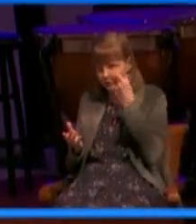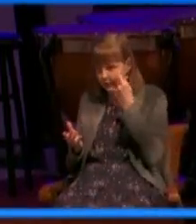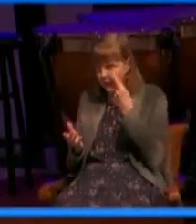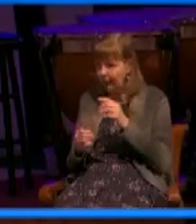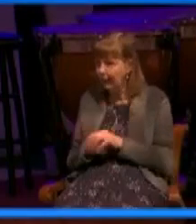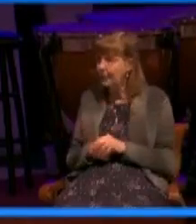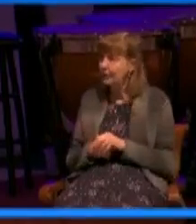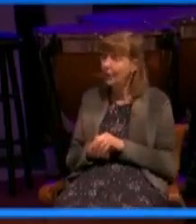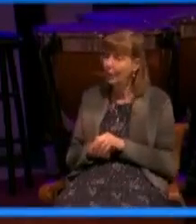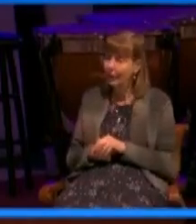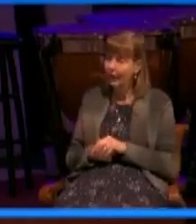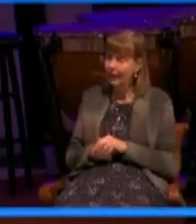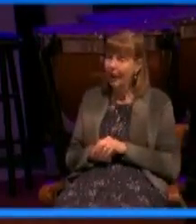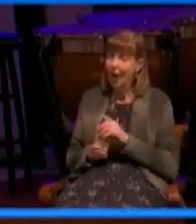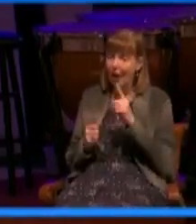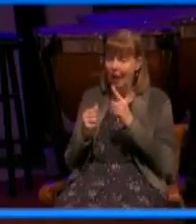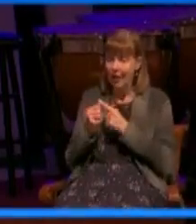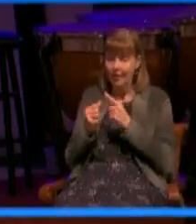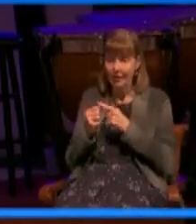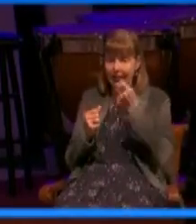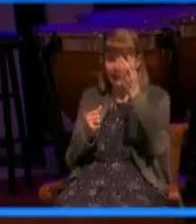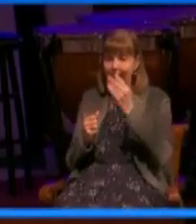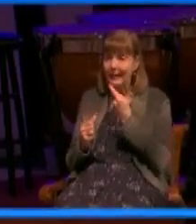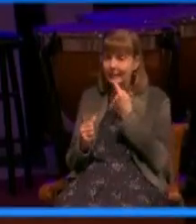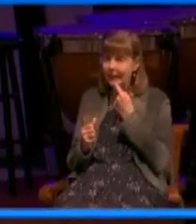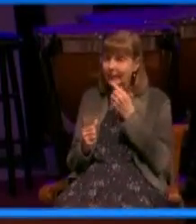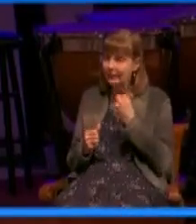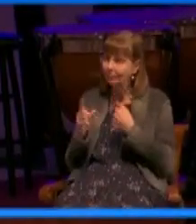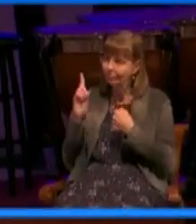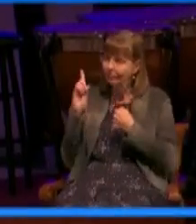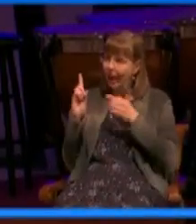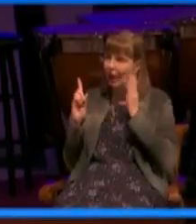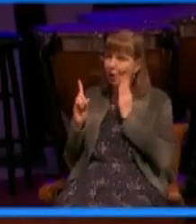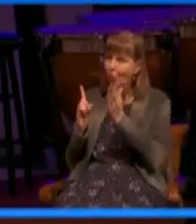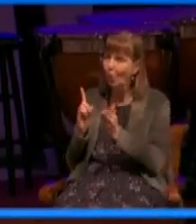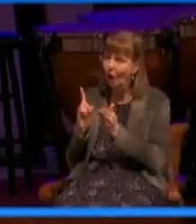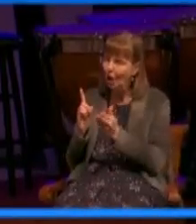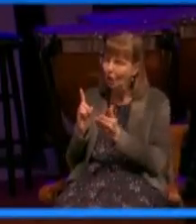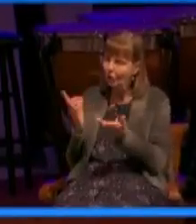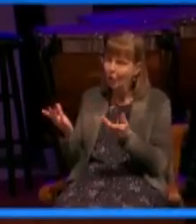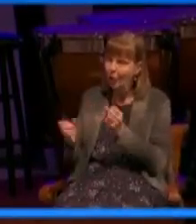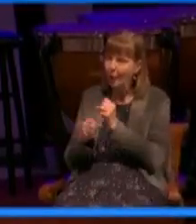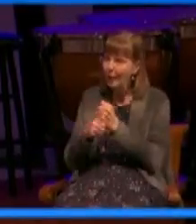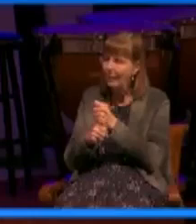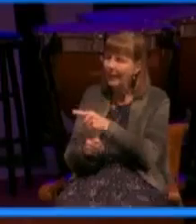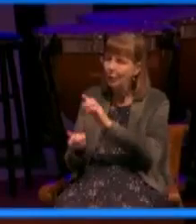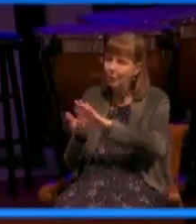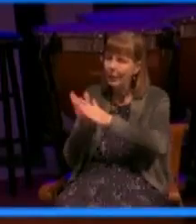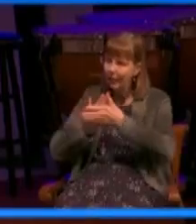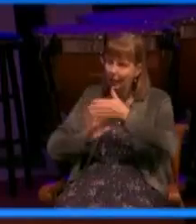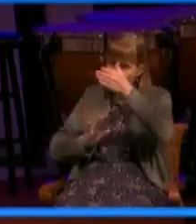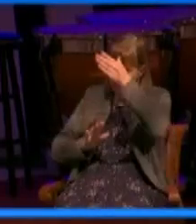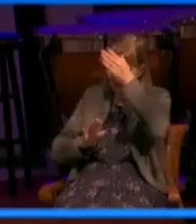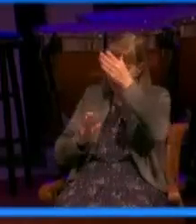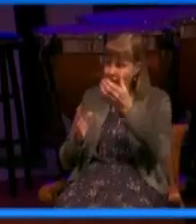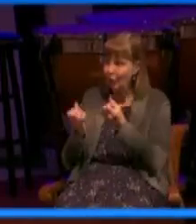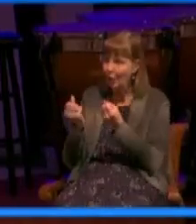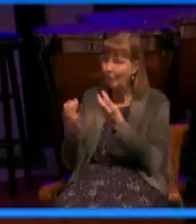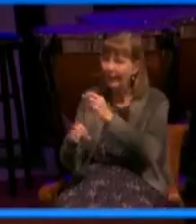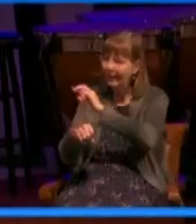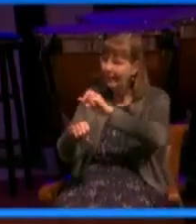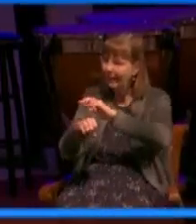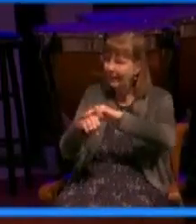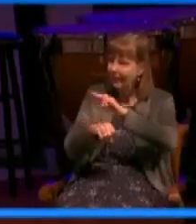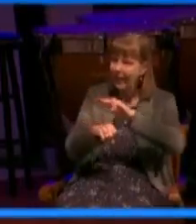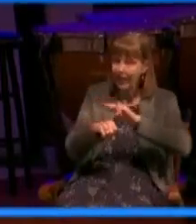your word. The first thing is he says, I'm going to make you a father of nations. In fact, he changes his name from Abram to Abraham. Now,